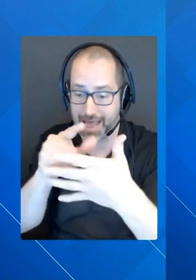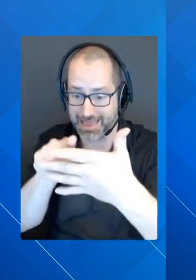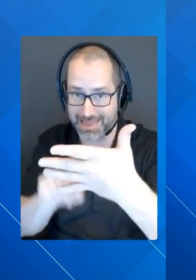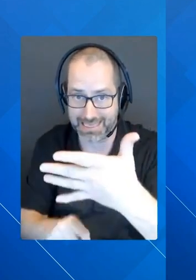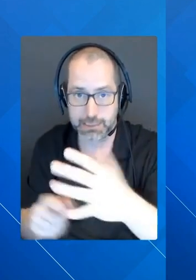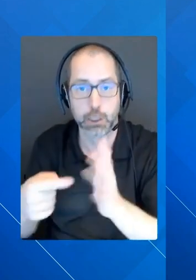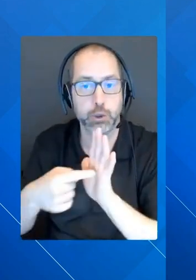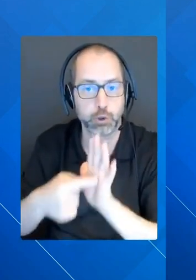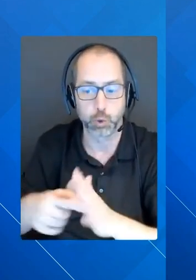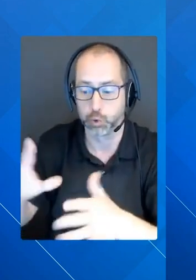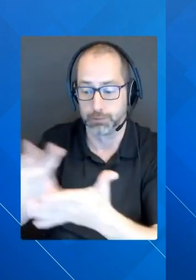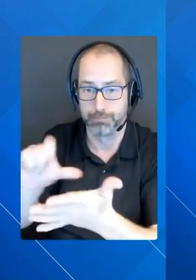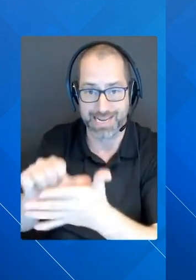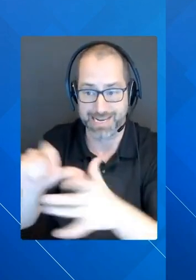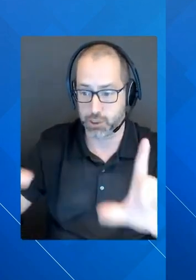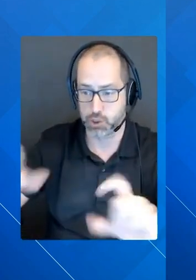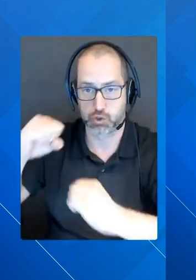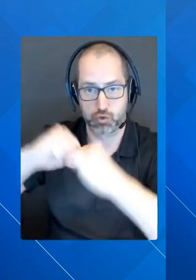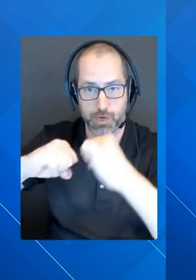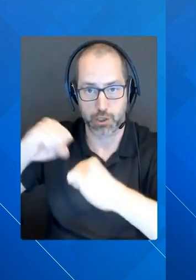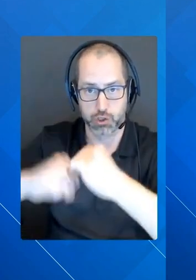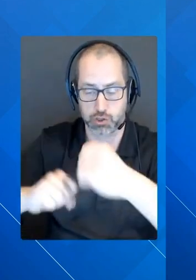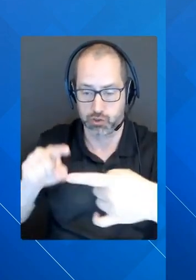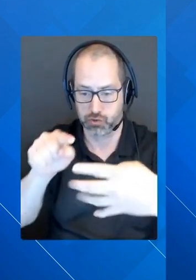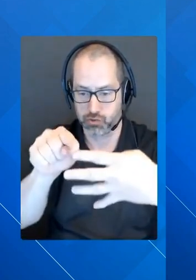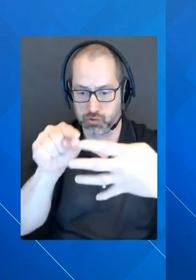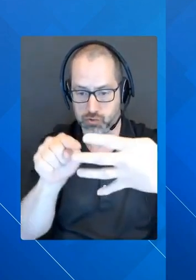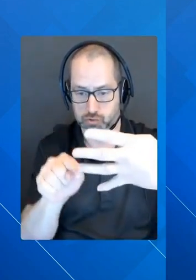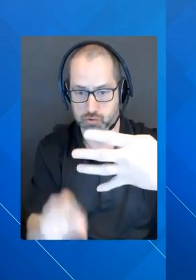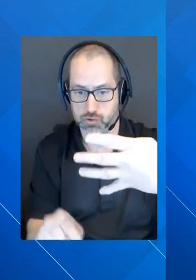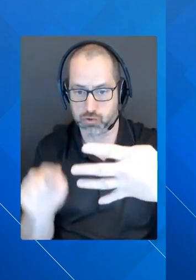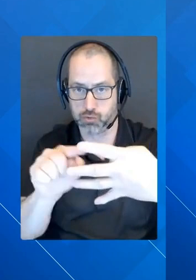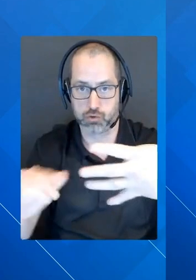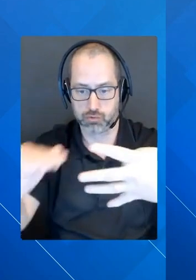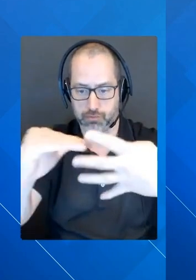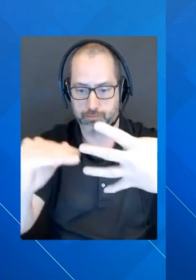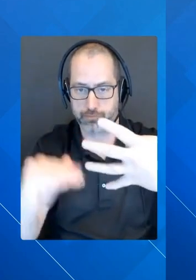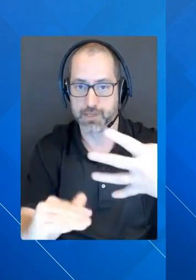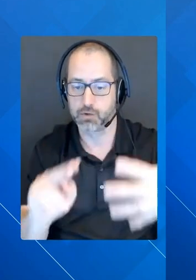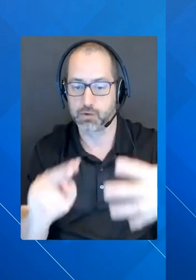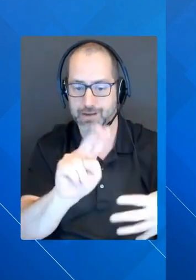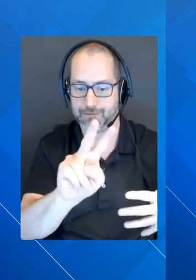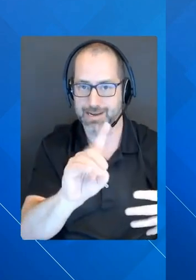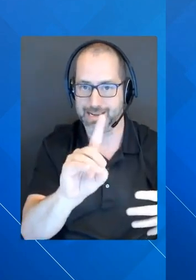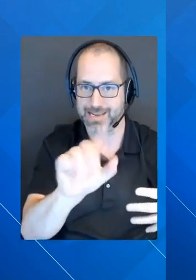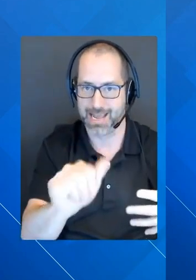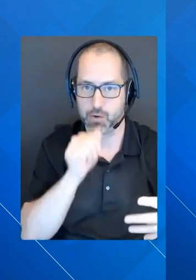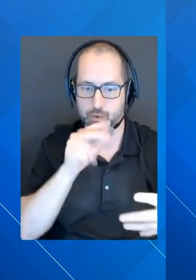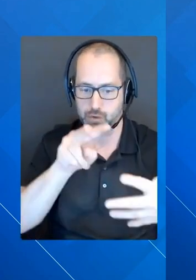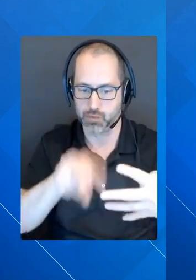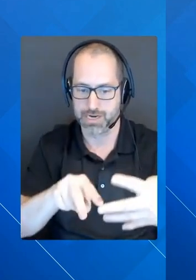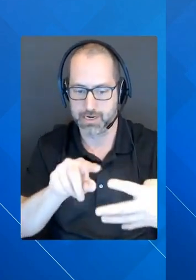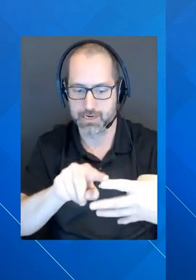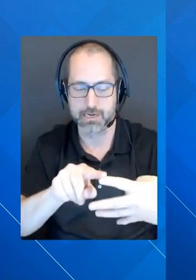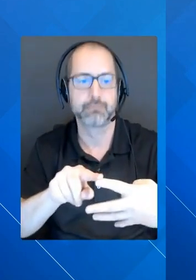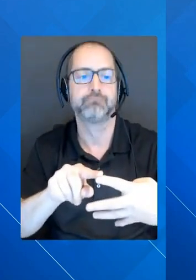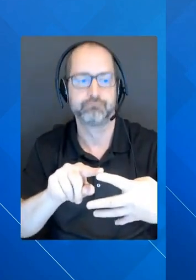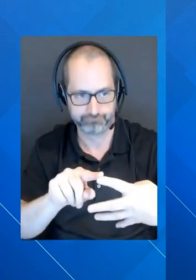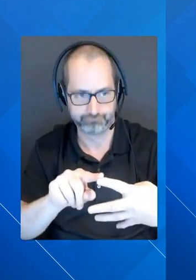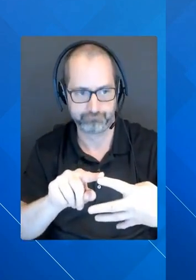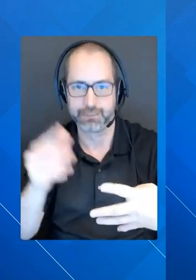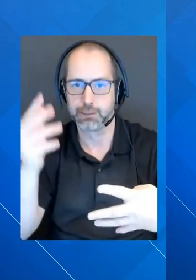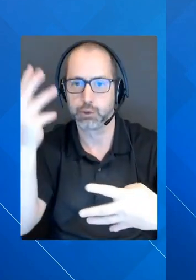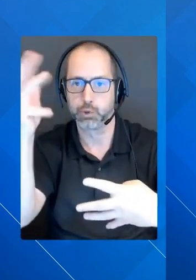of the page. If I navigate through the list, NVDA will read the headings out loud. Tree view. Welcome